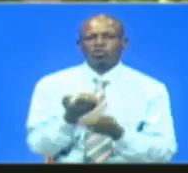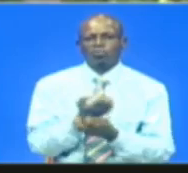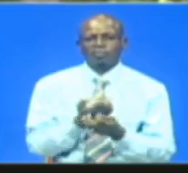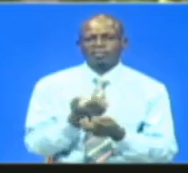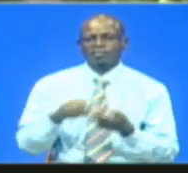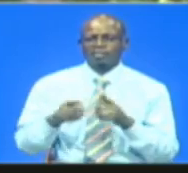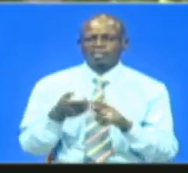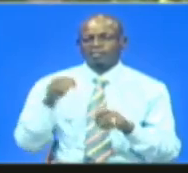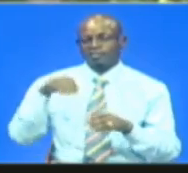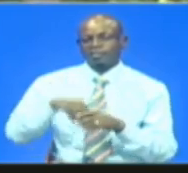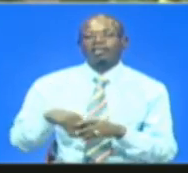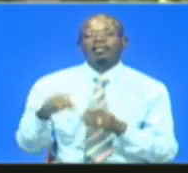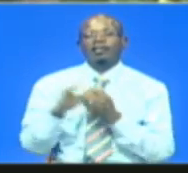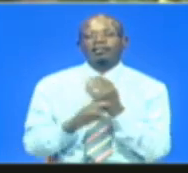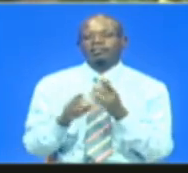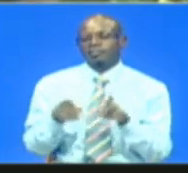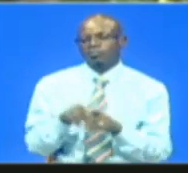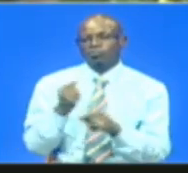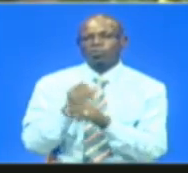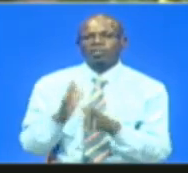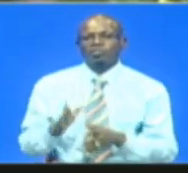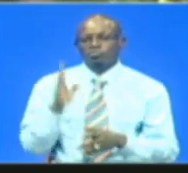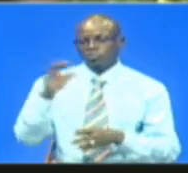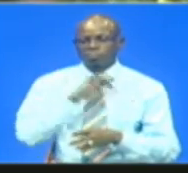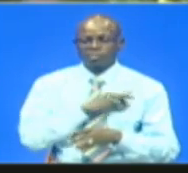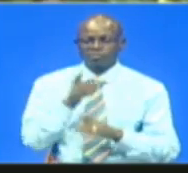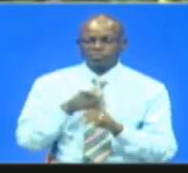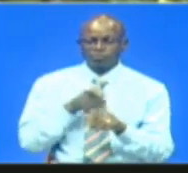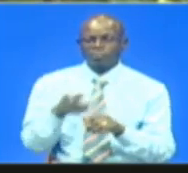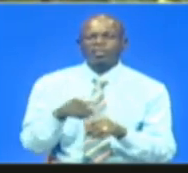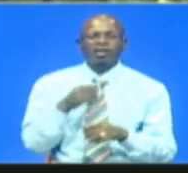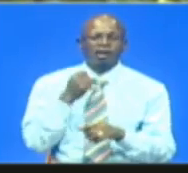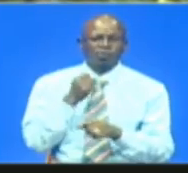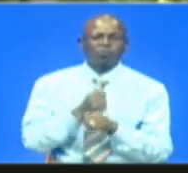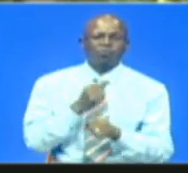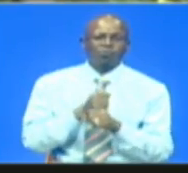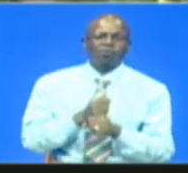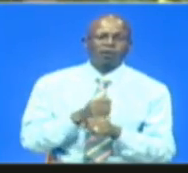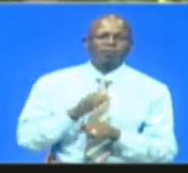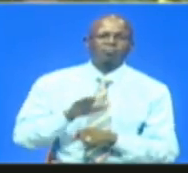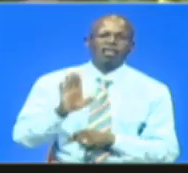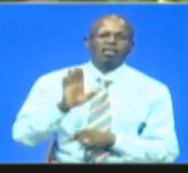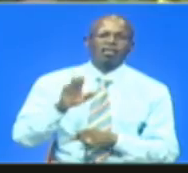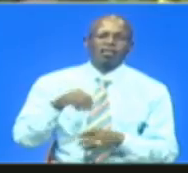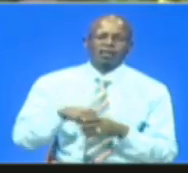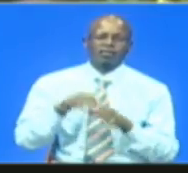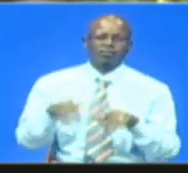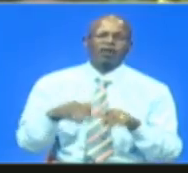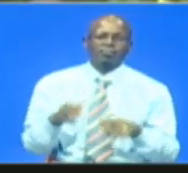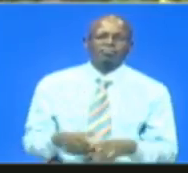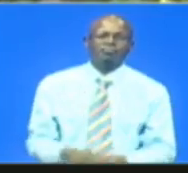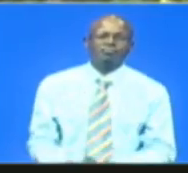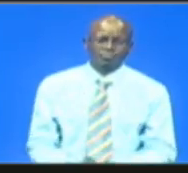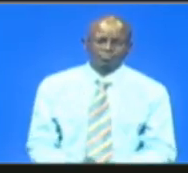be able to benefit from their hard toil in the farms. Bridget Ngana, NTV,